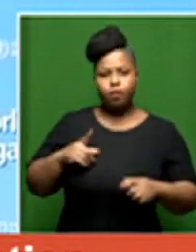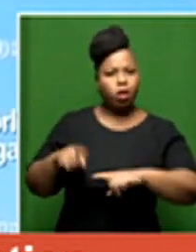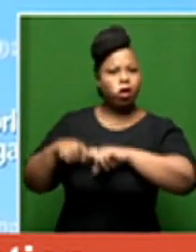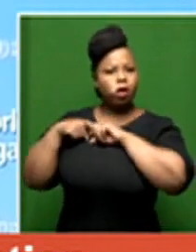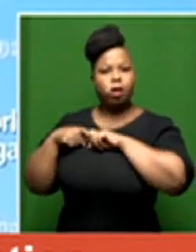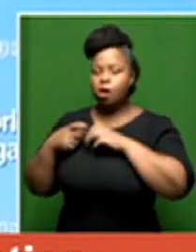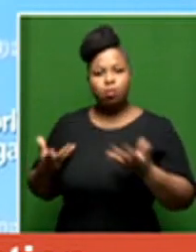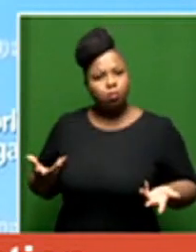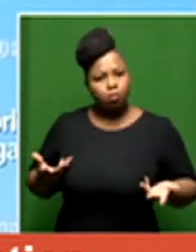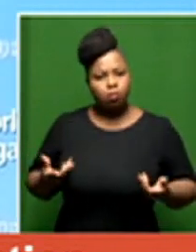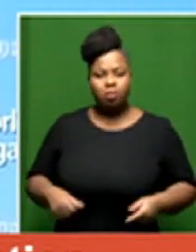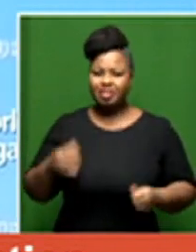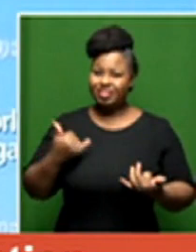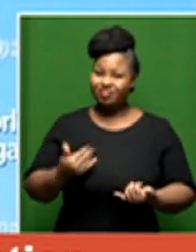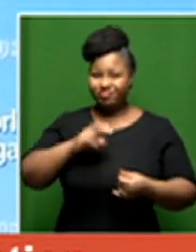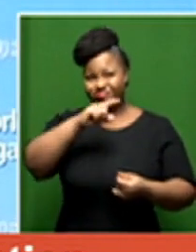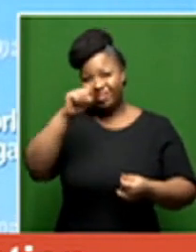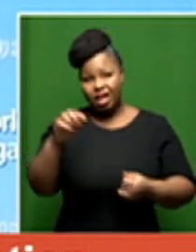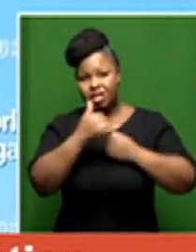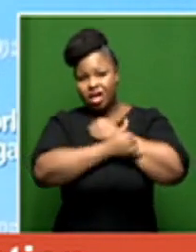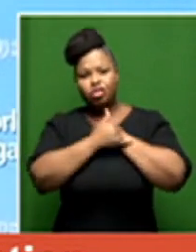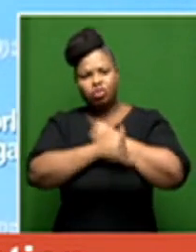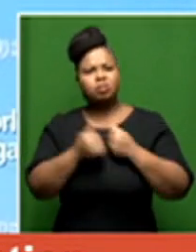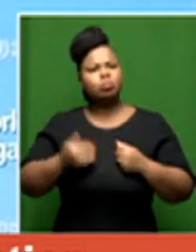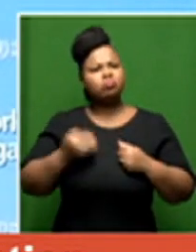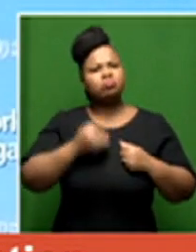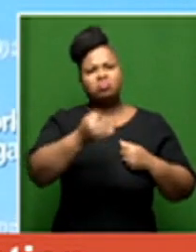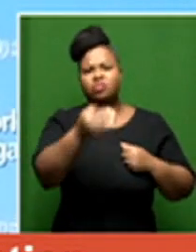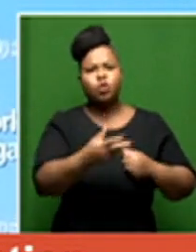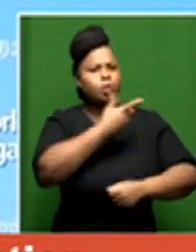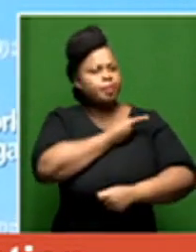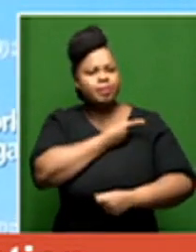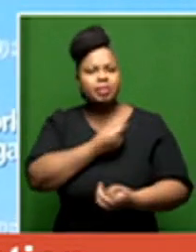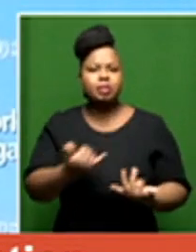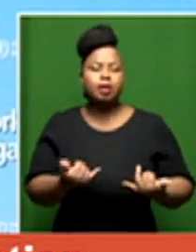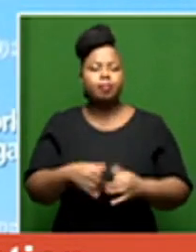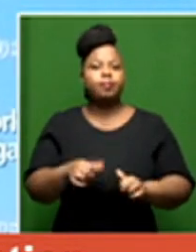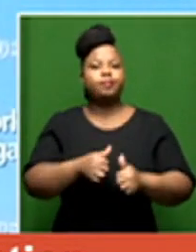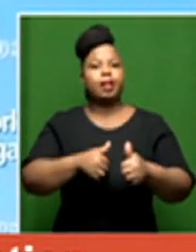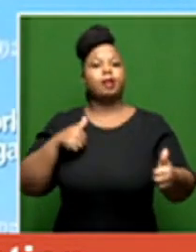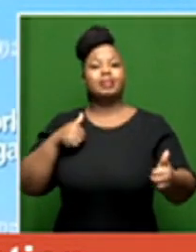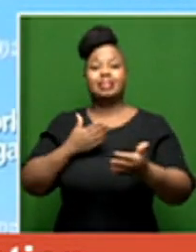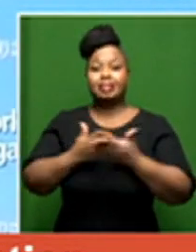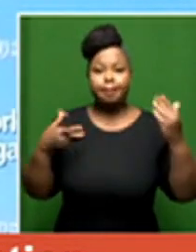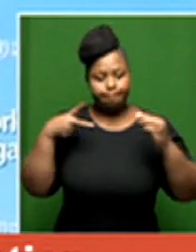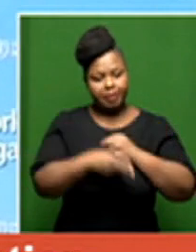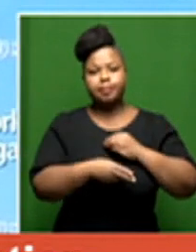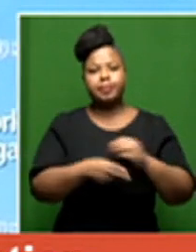on hold, and in some countries, routine immunization services are being scaled back or shut